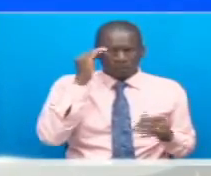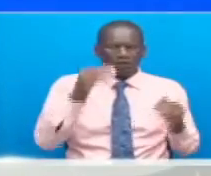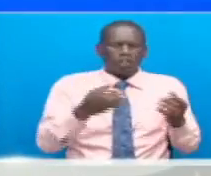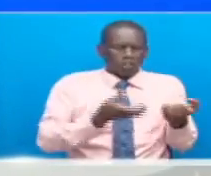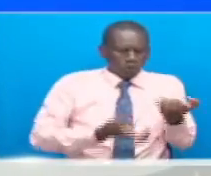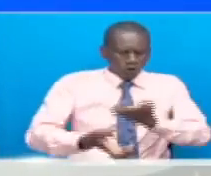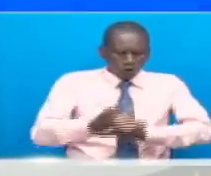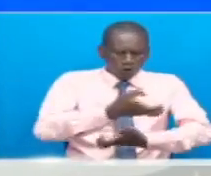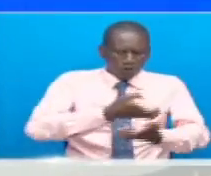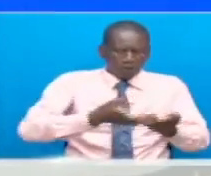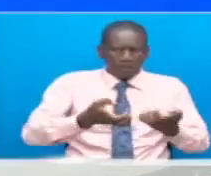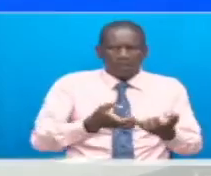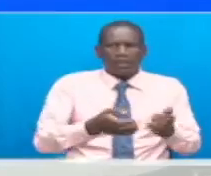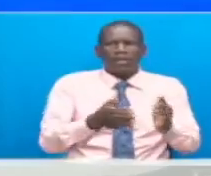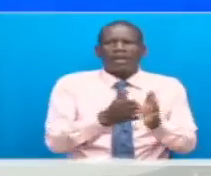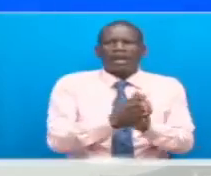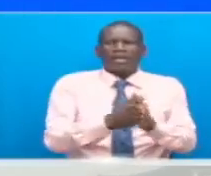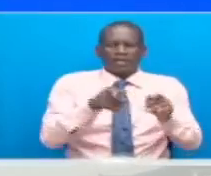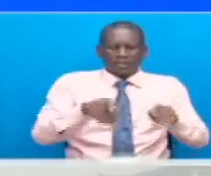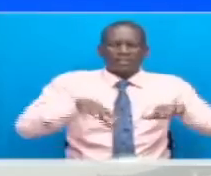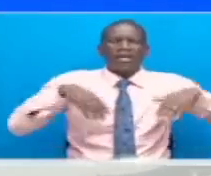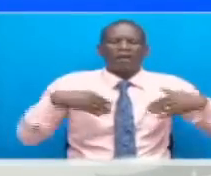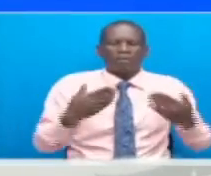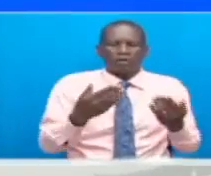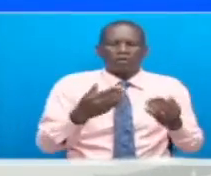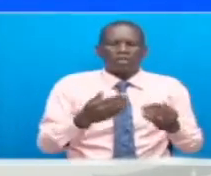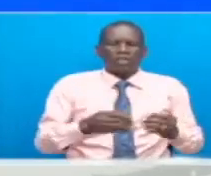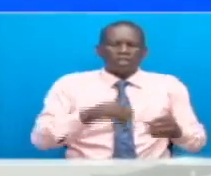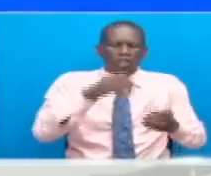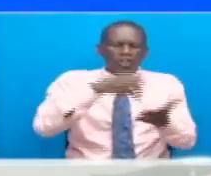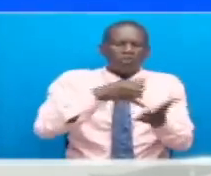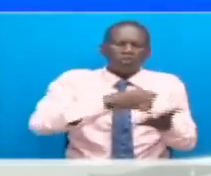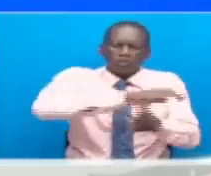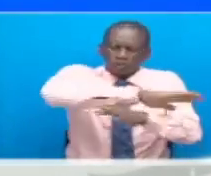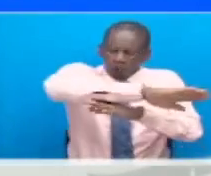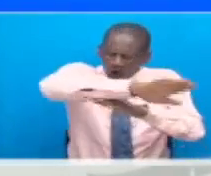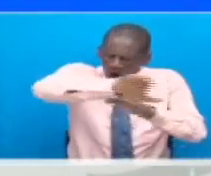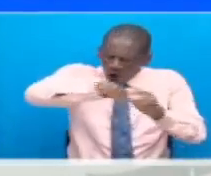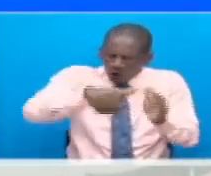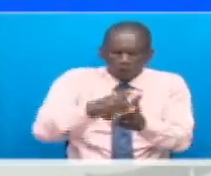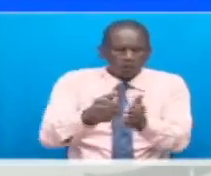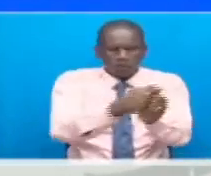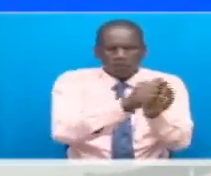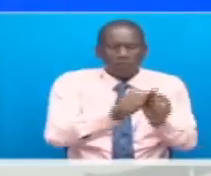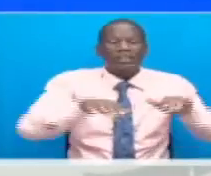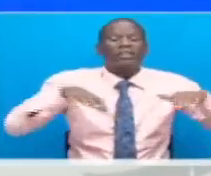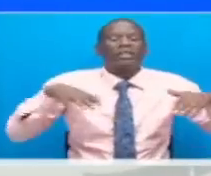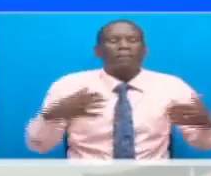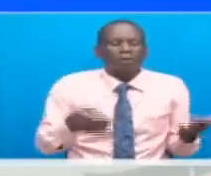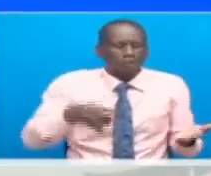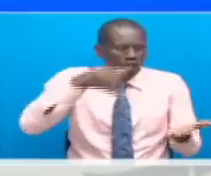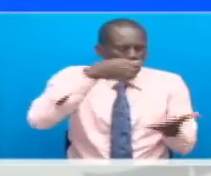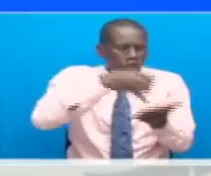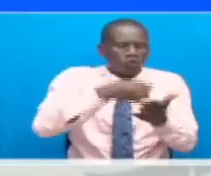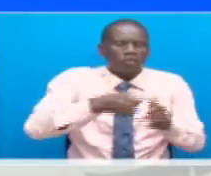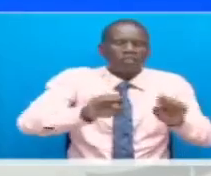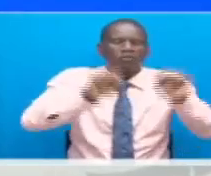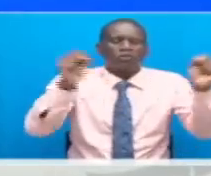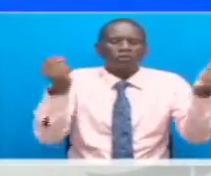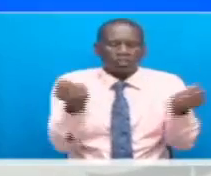economy, and it's about leaving no one behind. It's about an inclusive